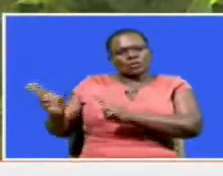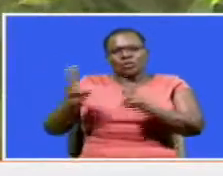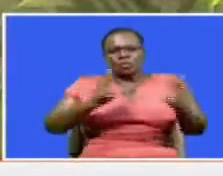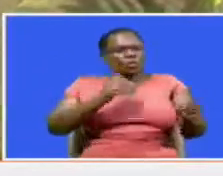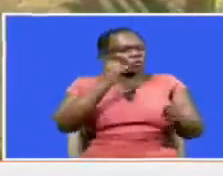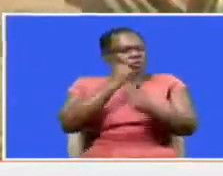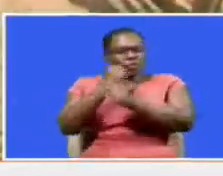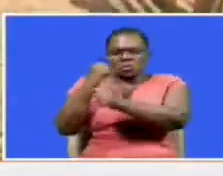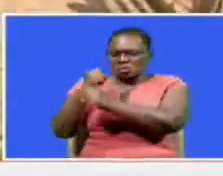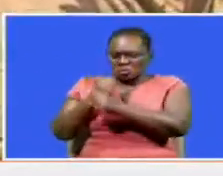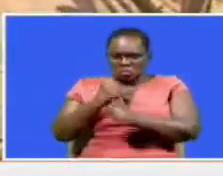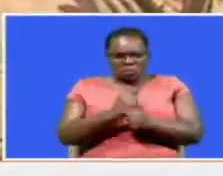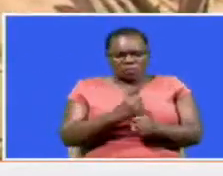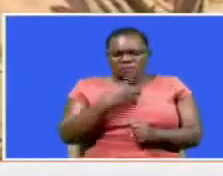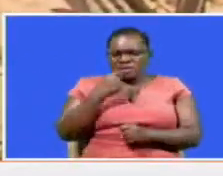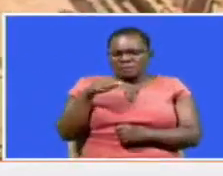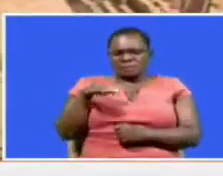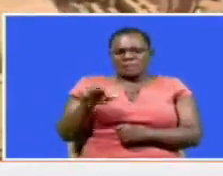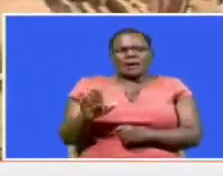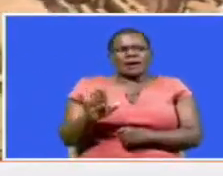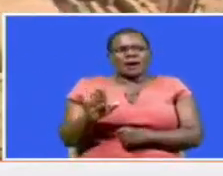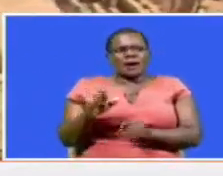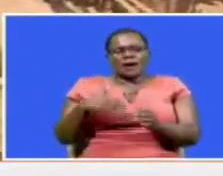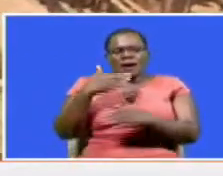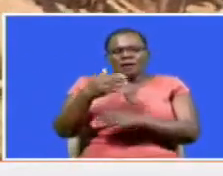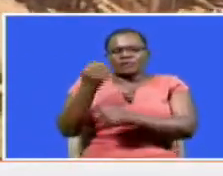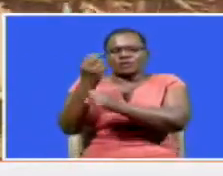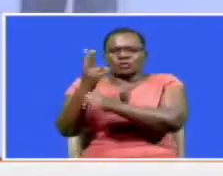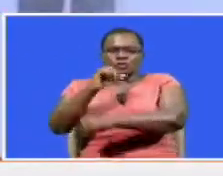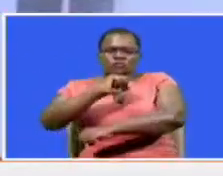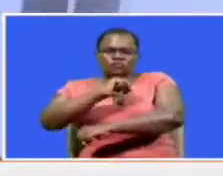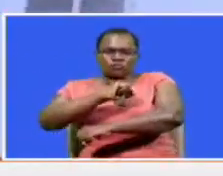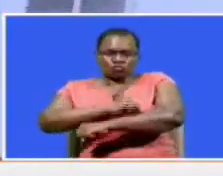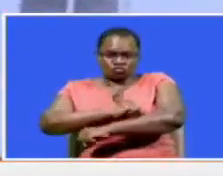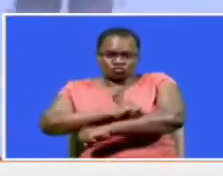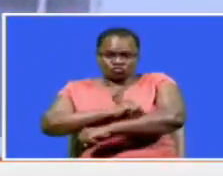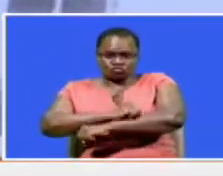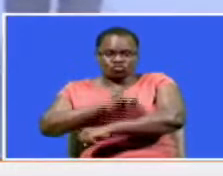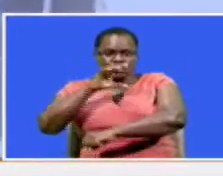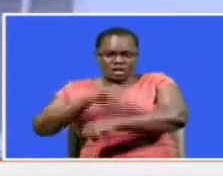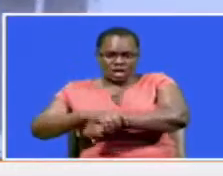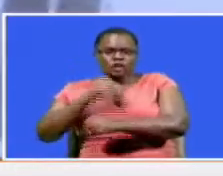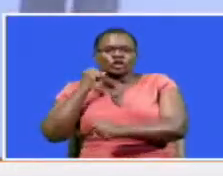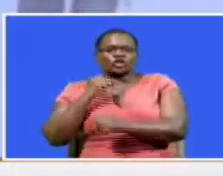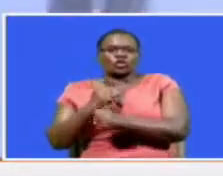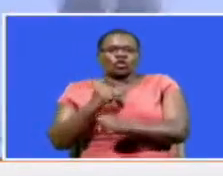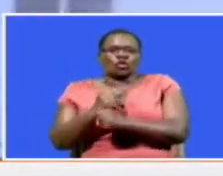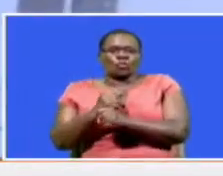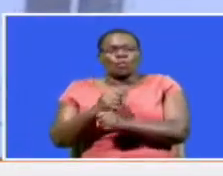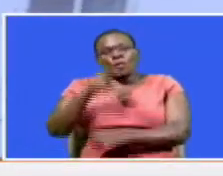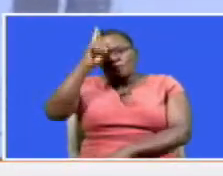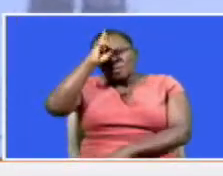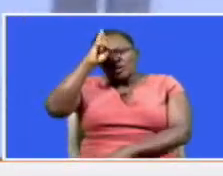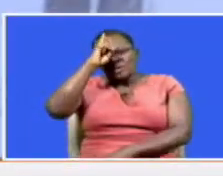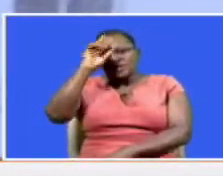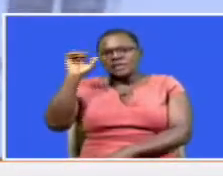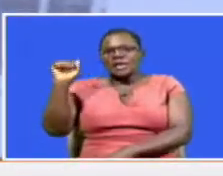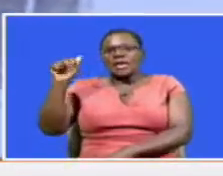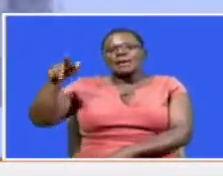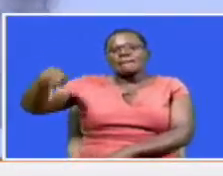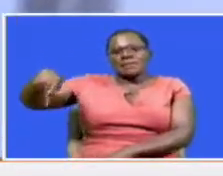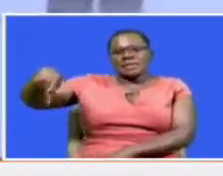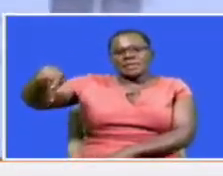home chores. Mudi says immediately after his secondary school education, he secured a chance in the police service as